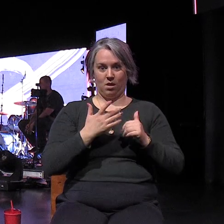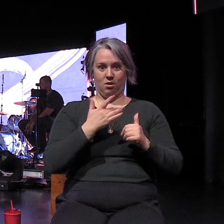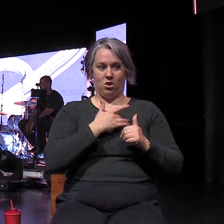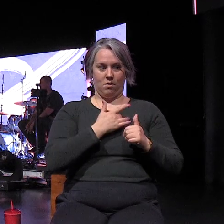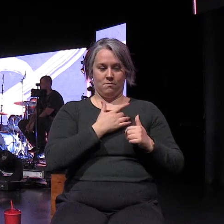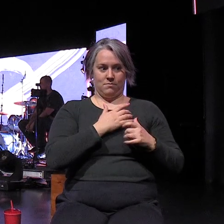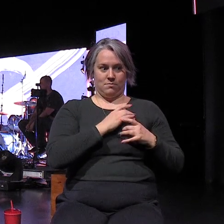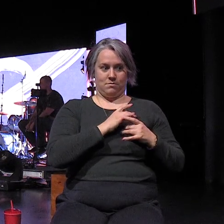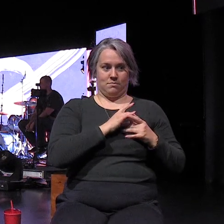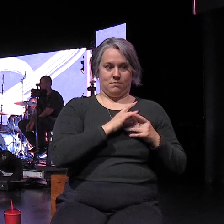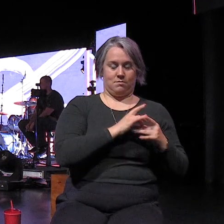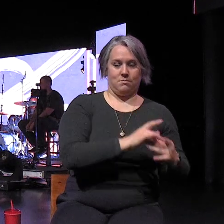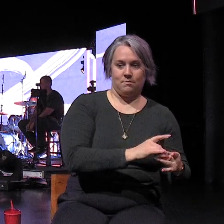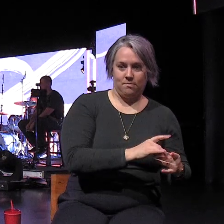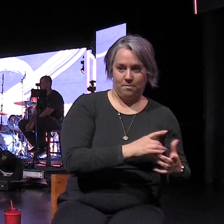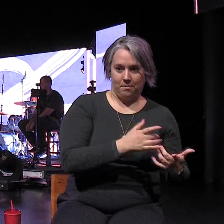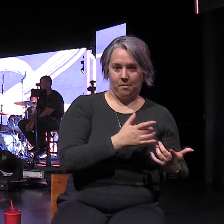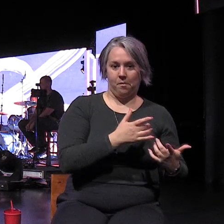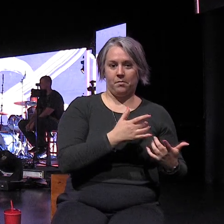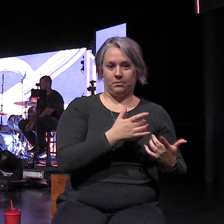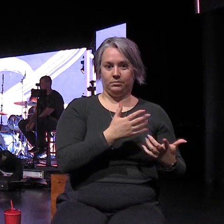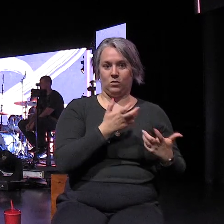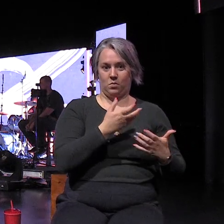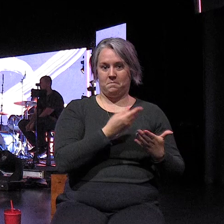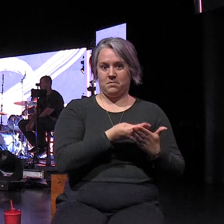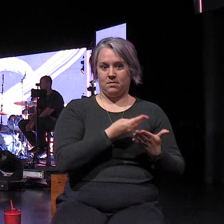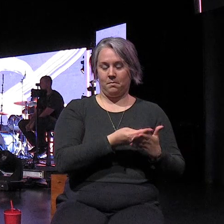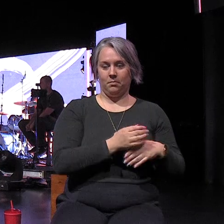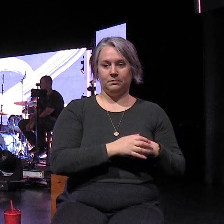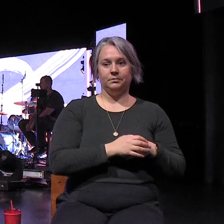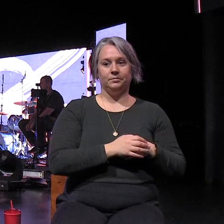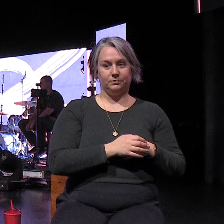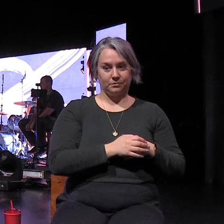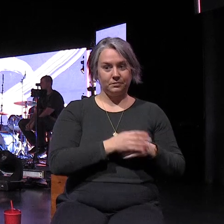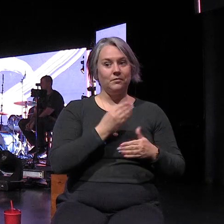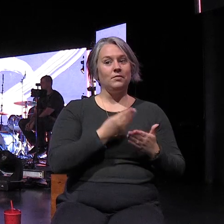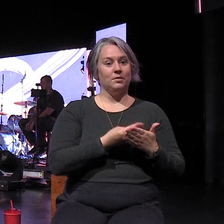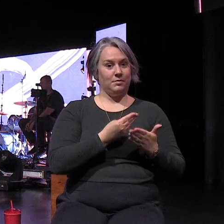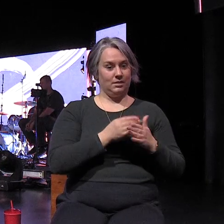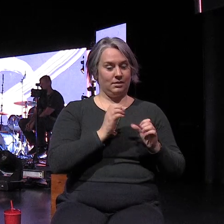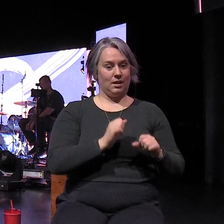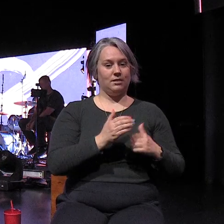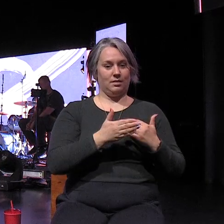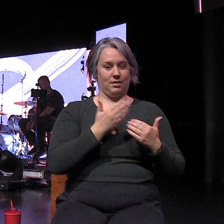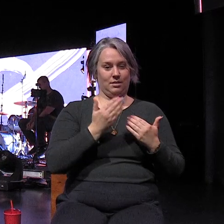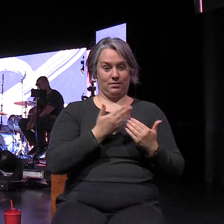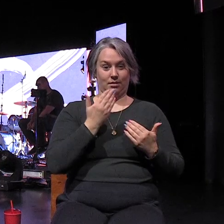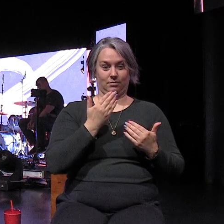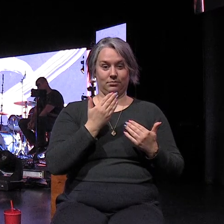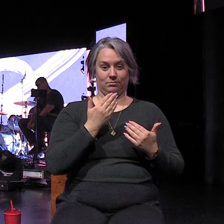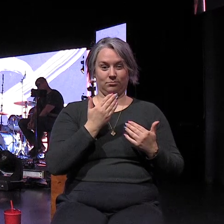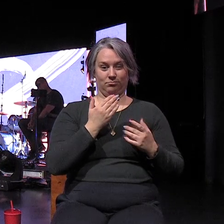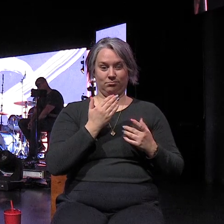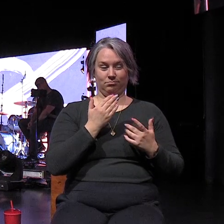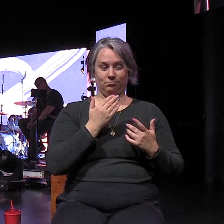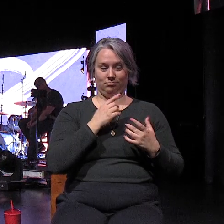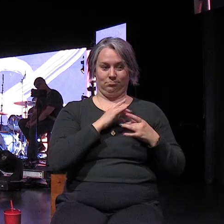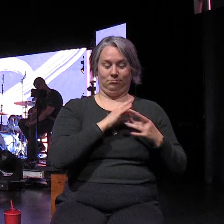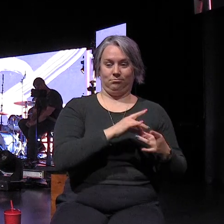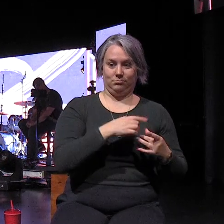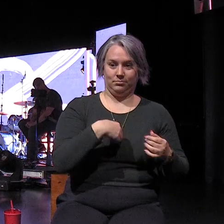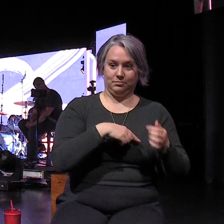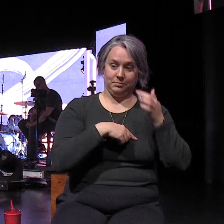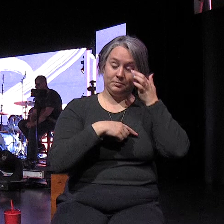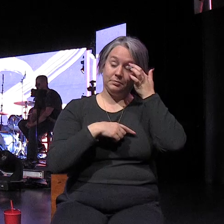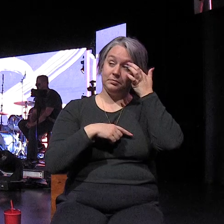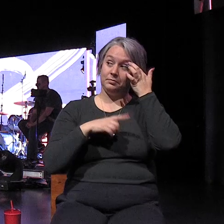Many warnings throughout scriptures about how money can capture our hearts. Here's a couple of them. 1 Timothy 6:10 says, the love